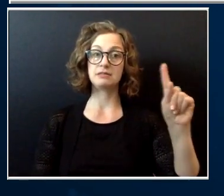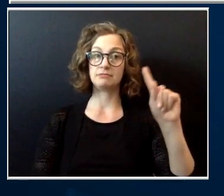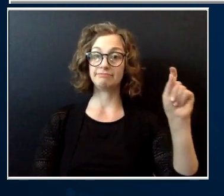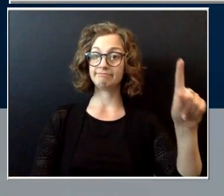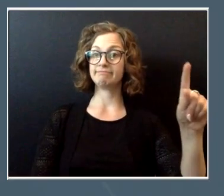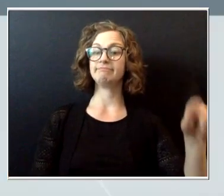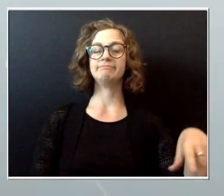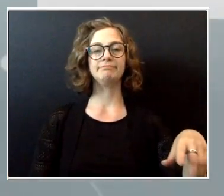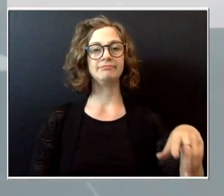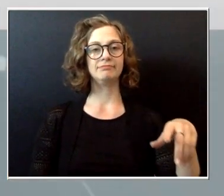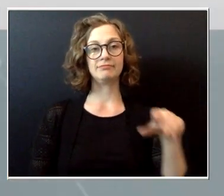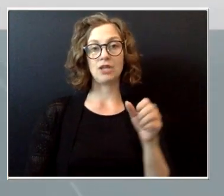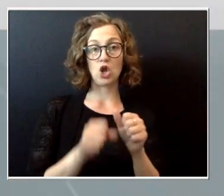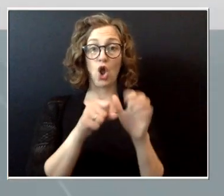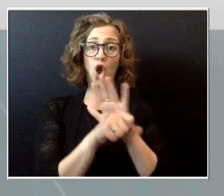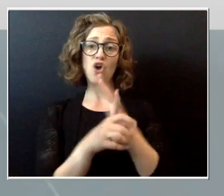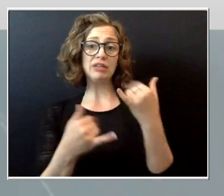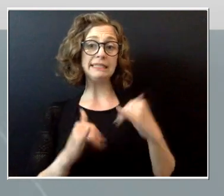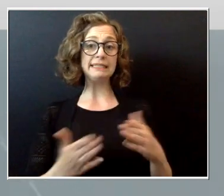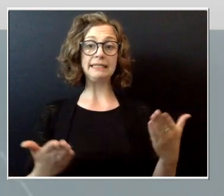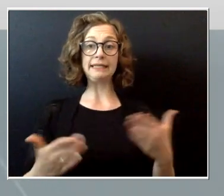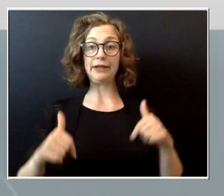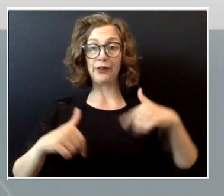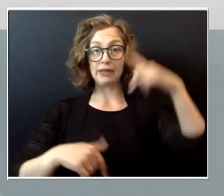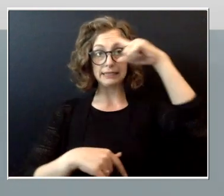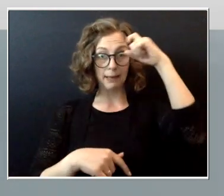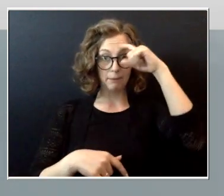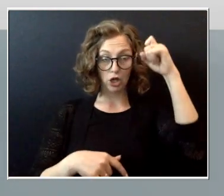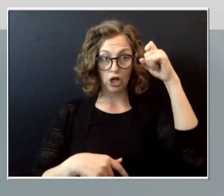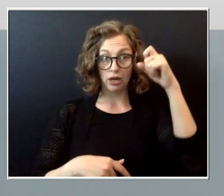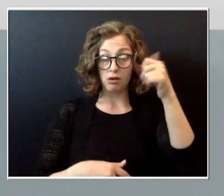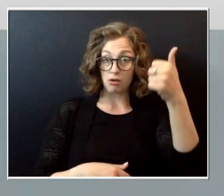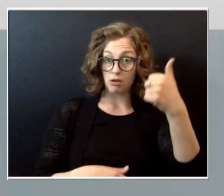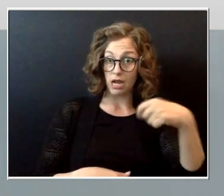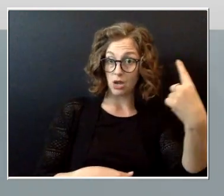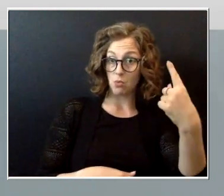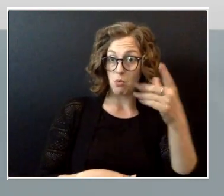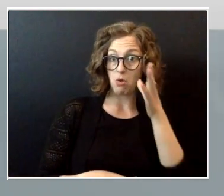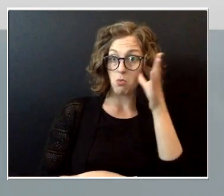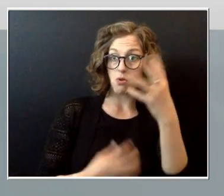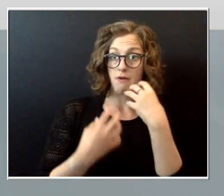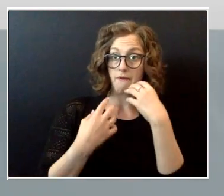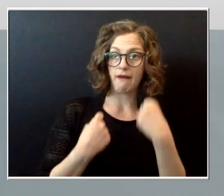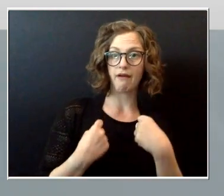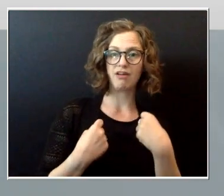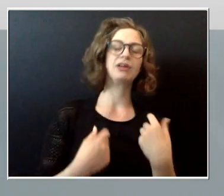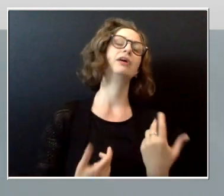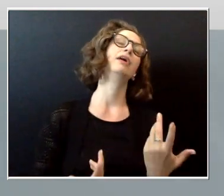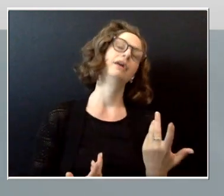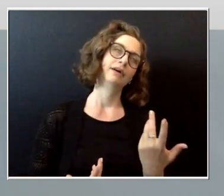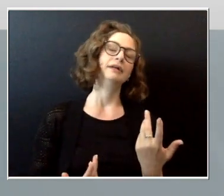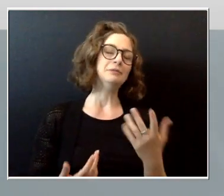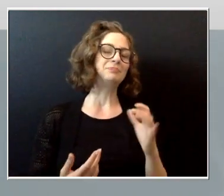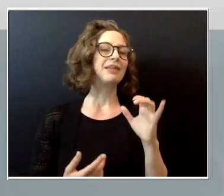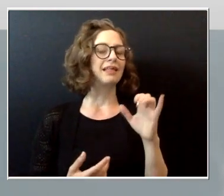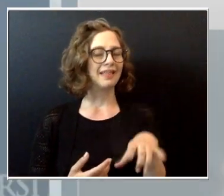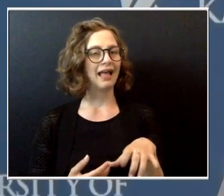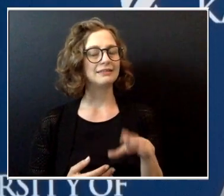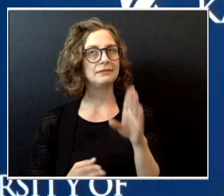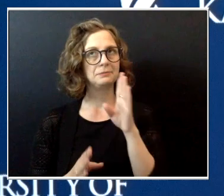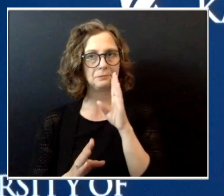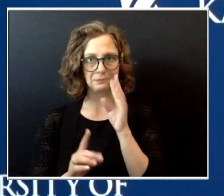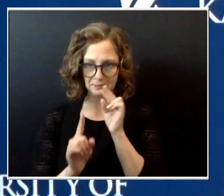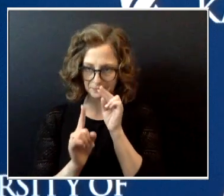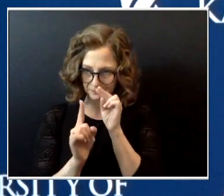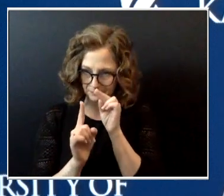Will anyone care? What do you think? Yeah, I mean, I think it's a myopic question. I think it's a good question, but as we stated before, yes, for the